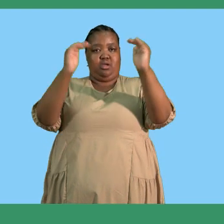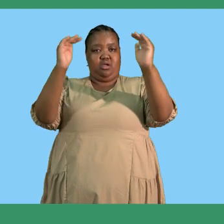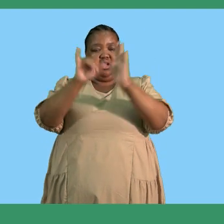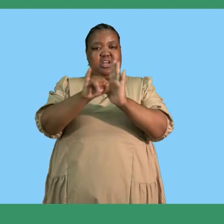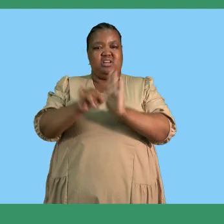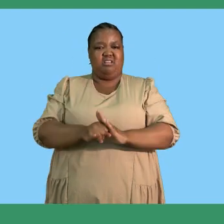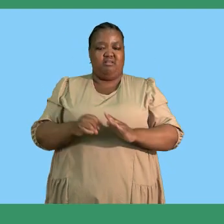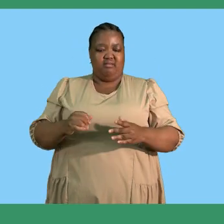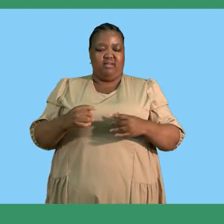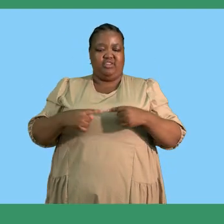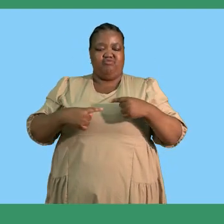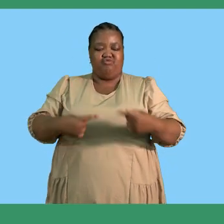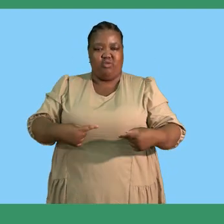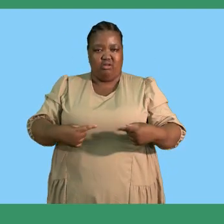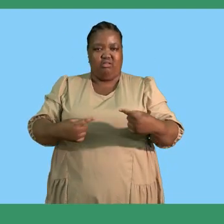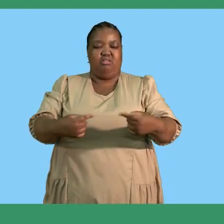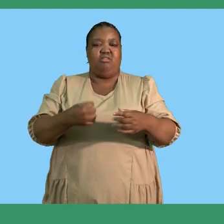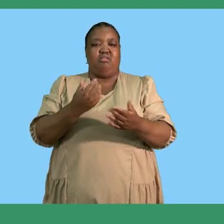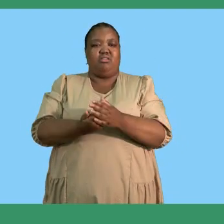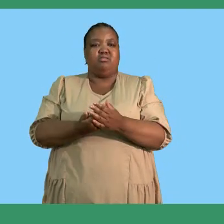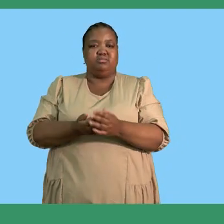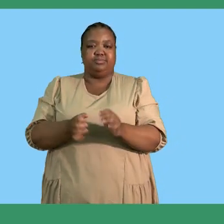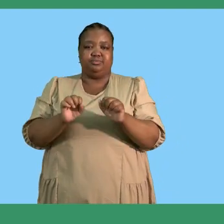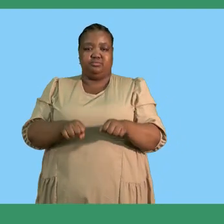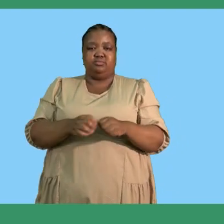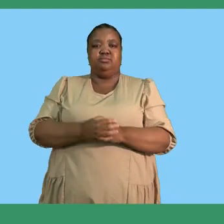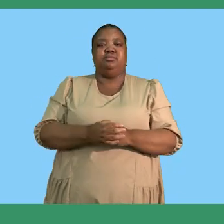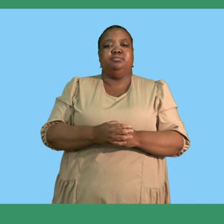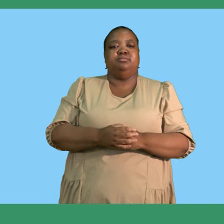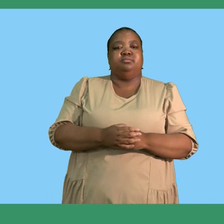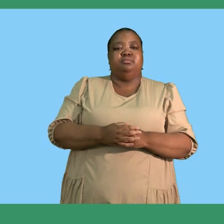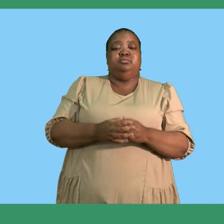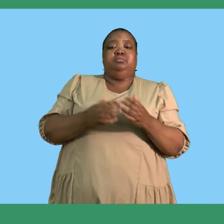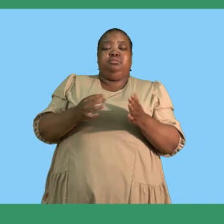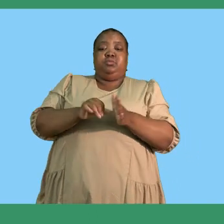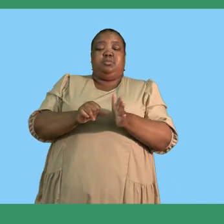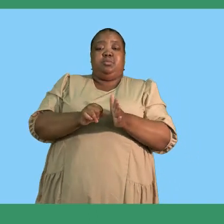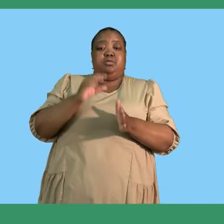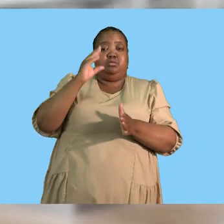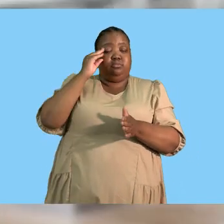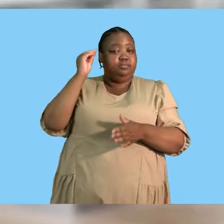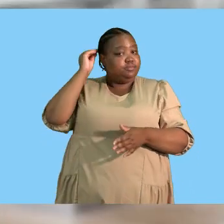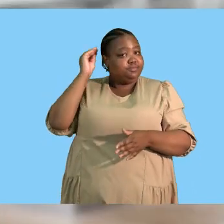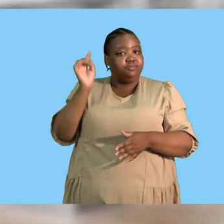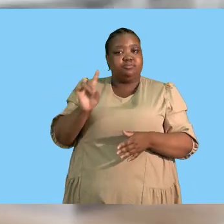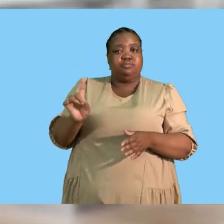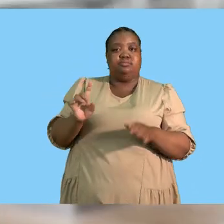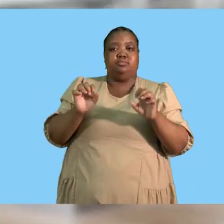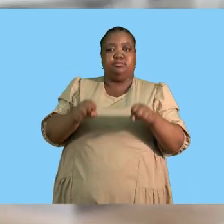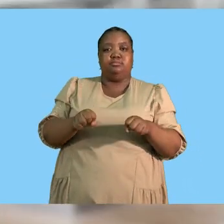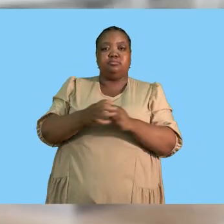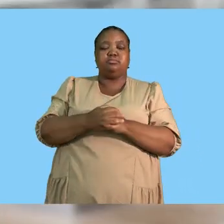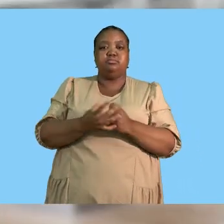from given scenarios. Now, the most important thing to remember here, grade 11s, is that when we